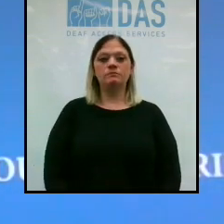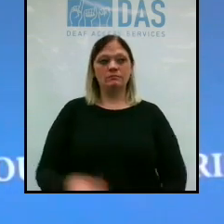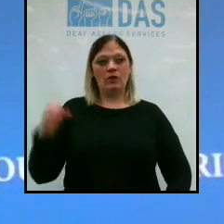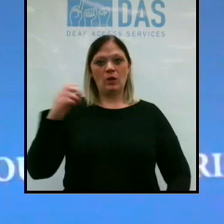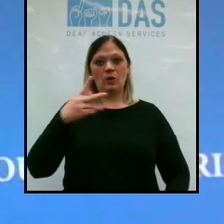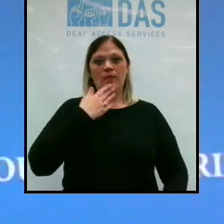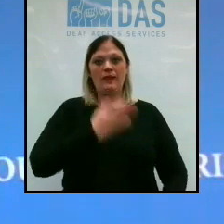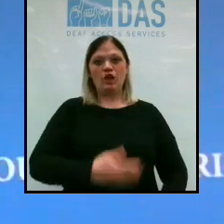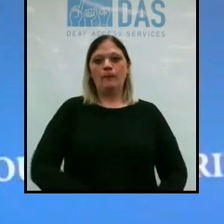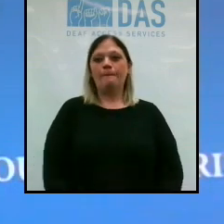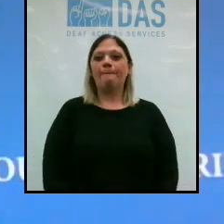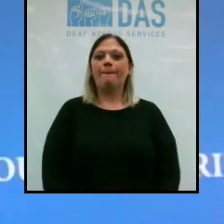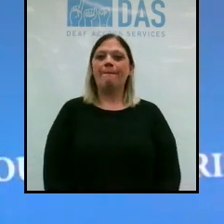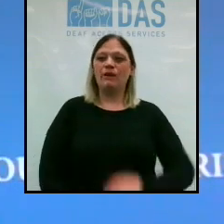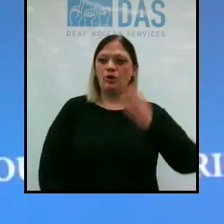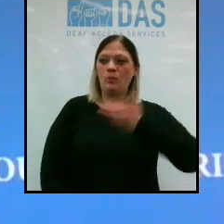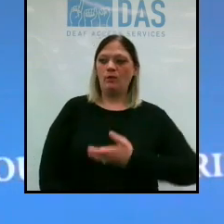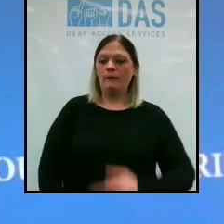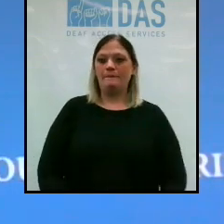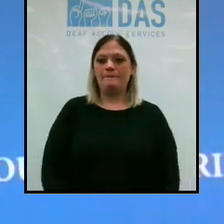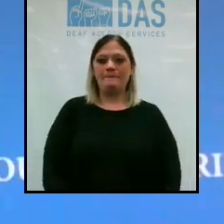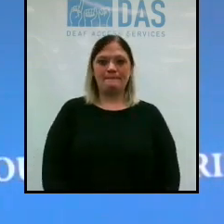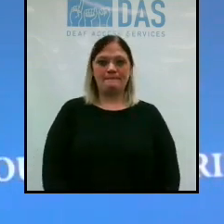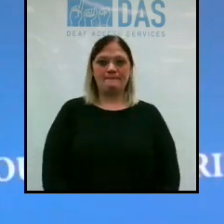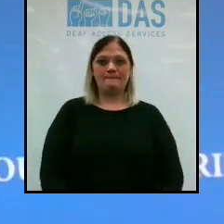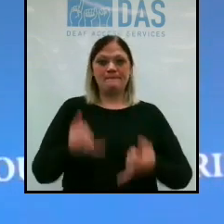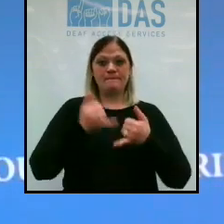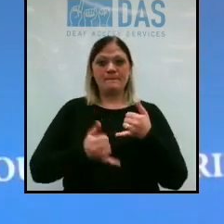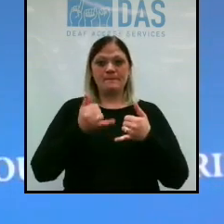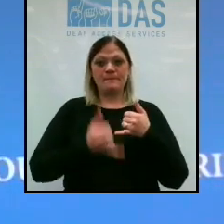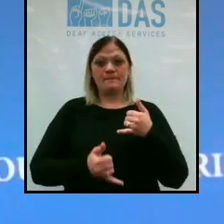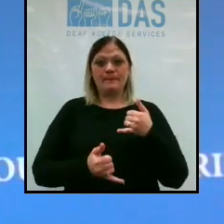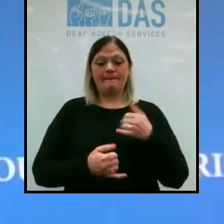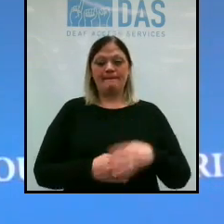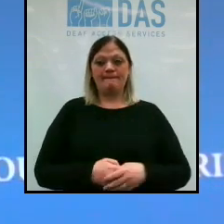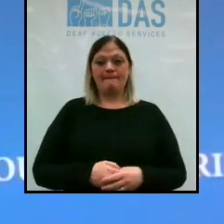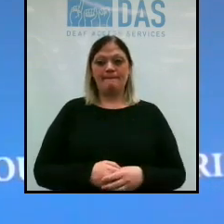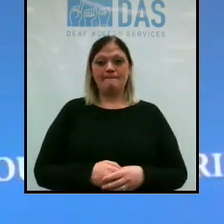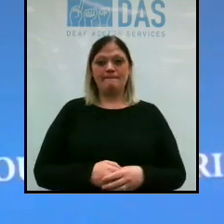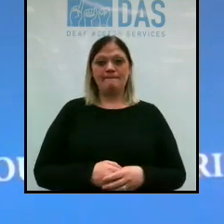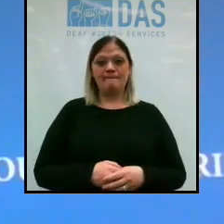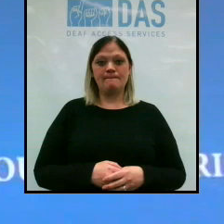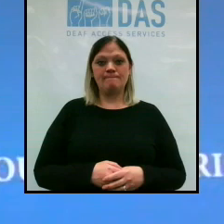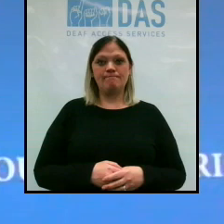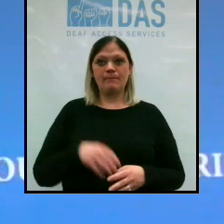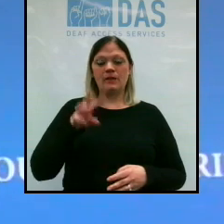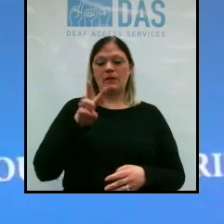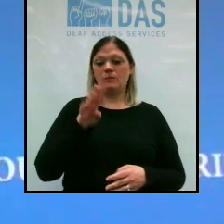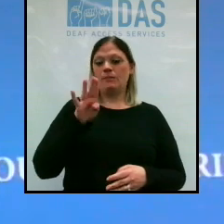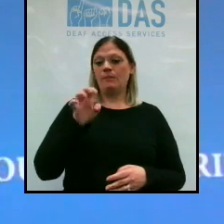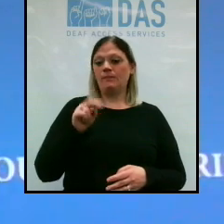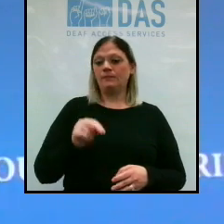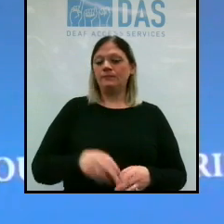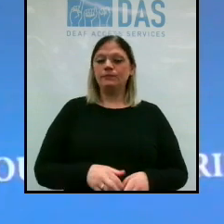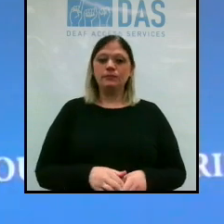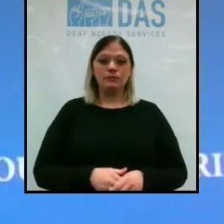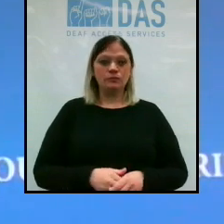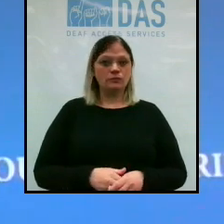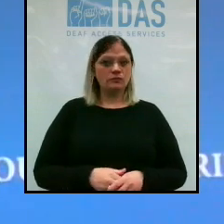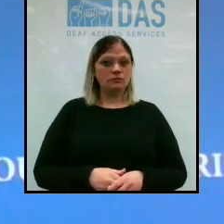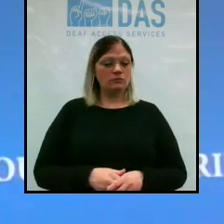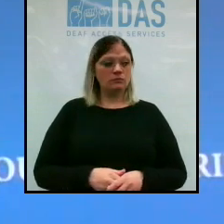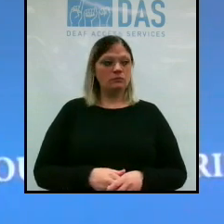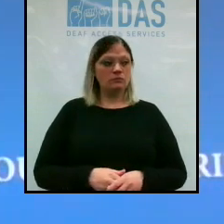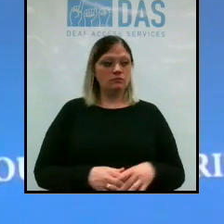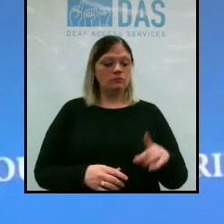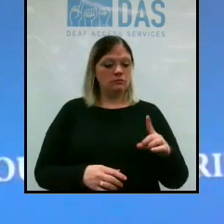Okay, right, thank you. You're welcome. Last question, then we'll go to Mike Baggerman, WBEN. Hey,